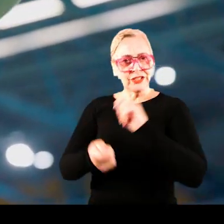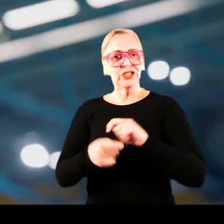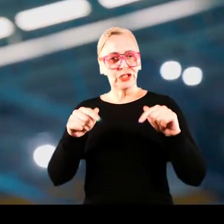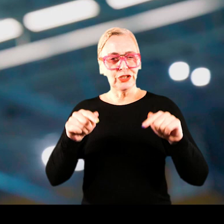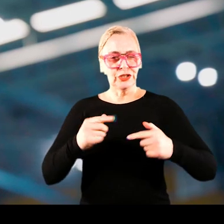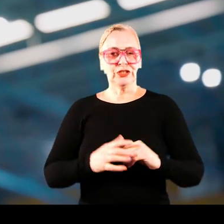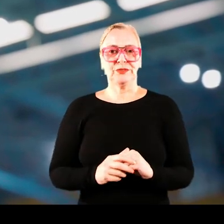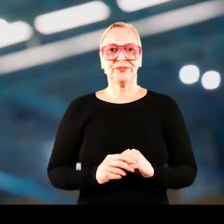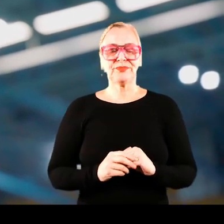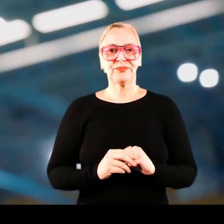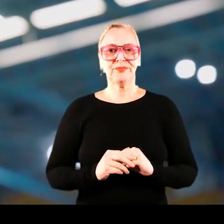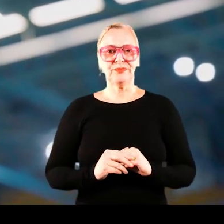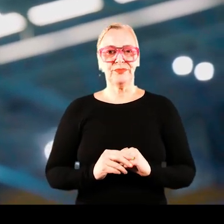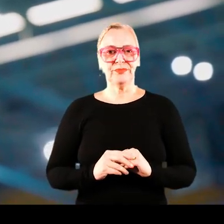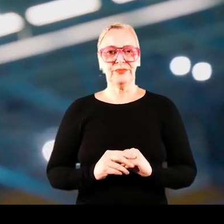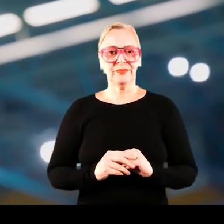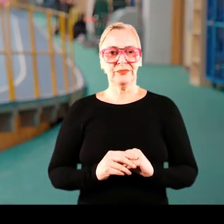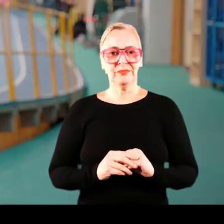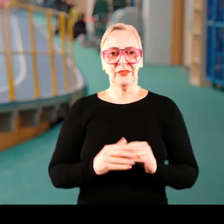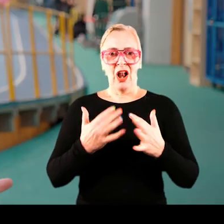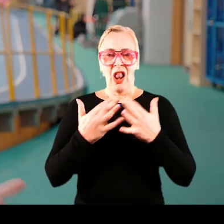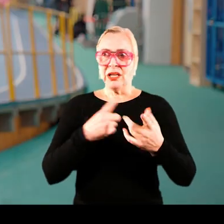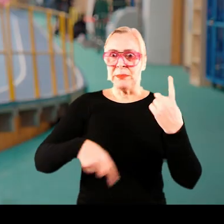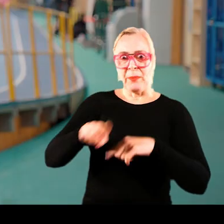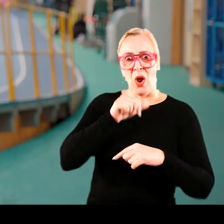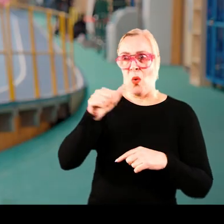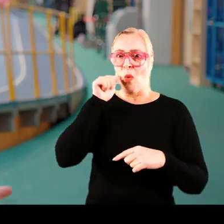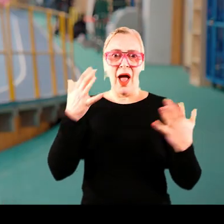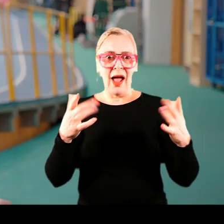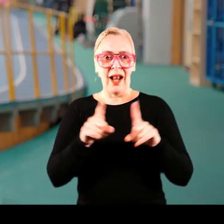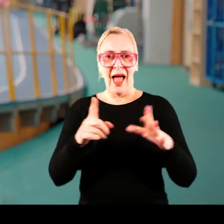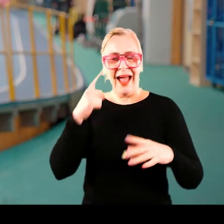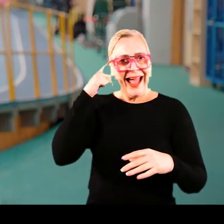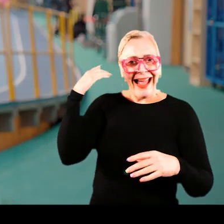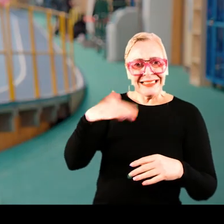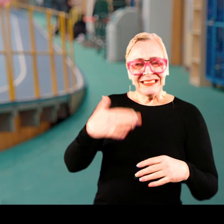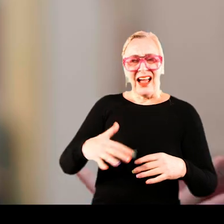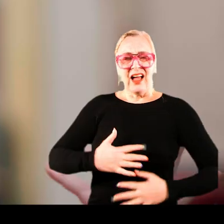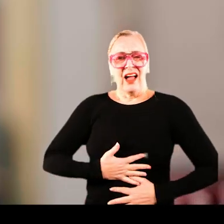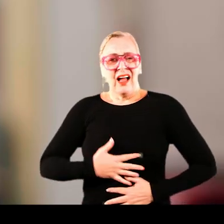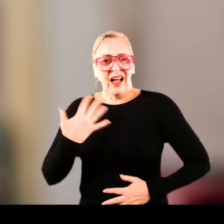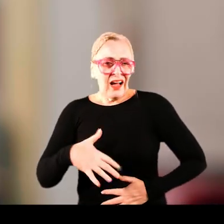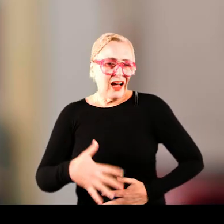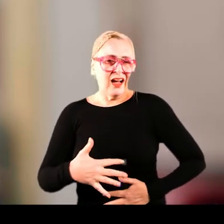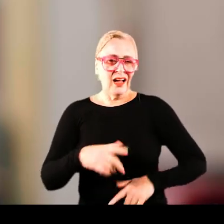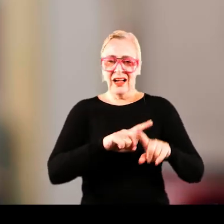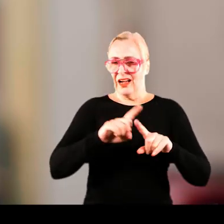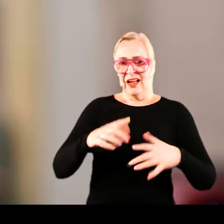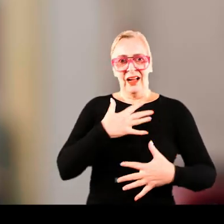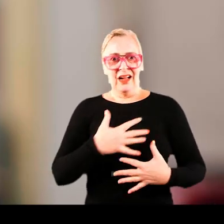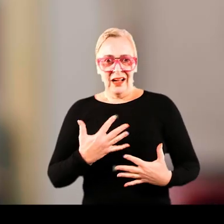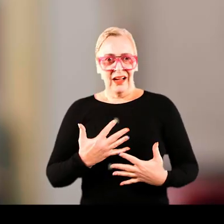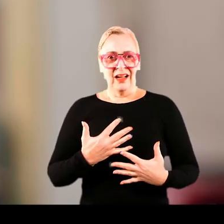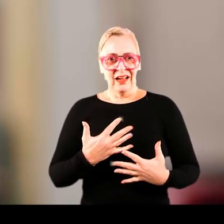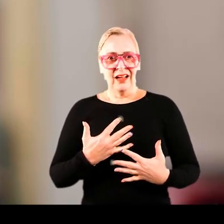and our environment. Mae lot o pethau dydy pobl ddim yn nabod amdano fel penne tost neu